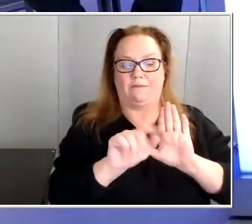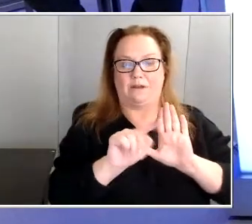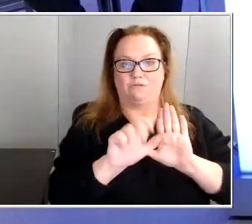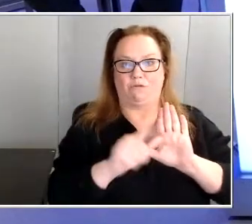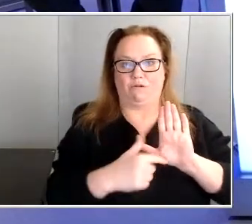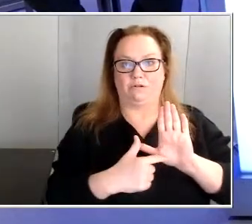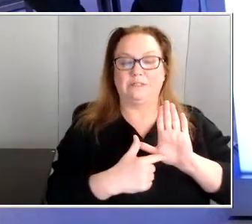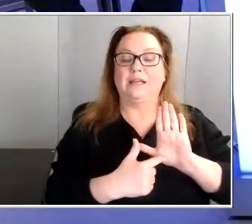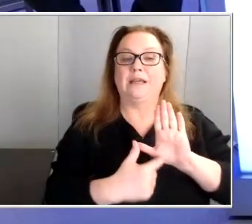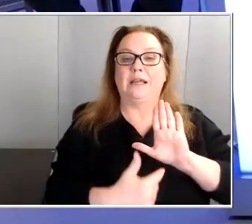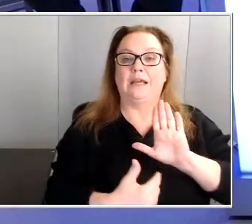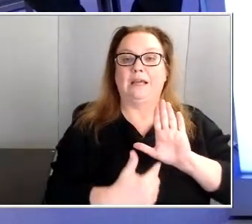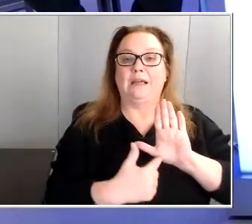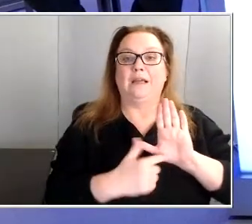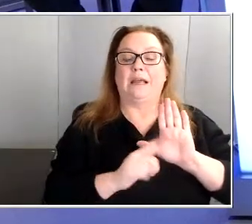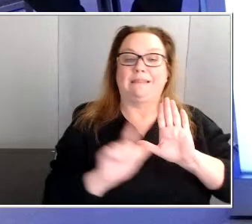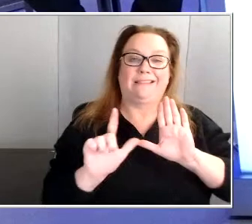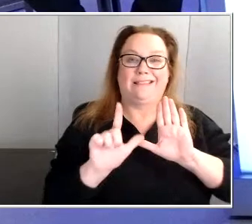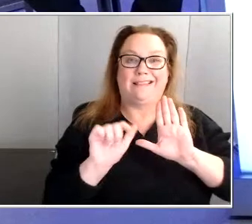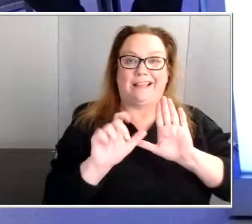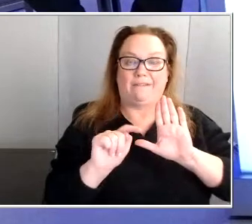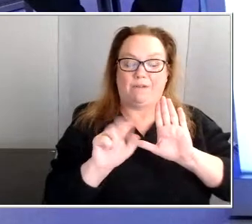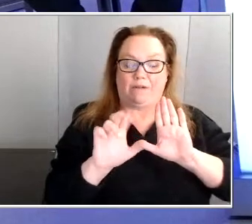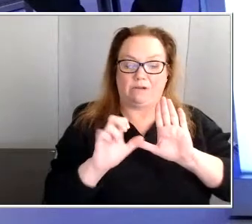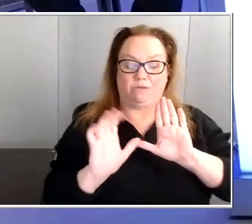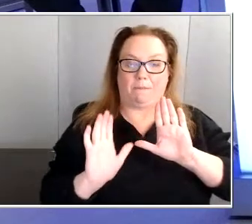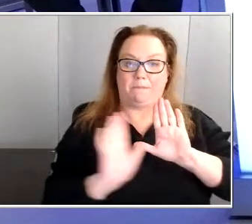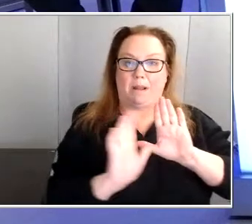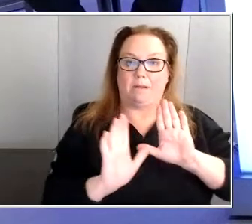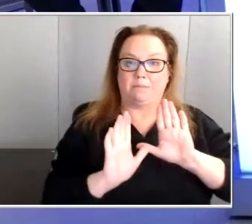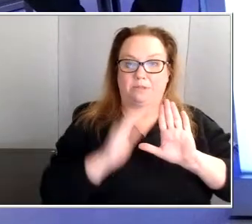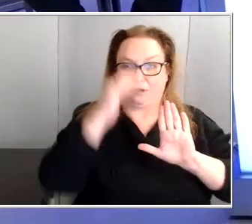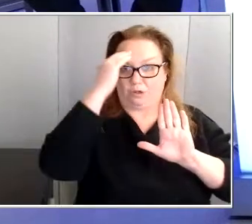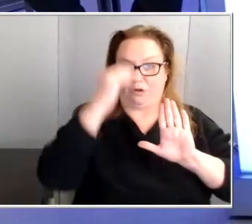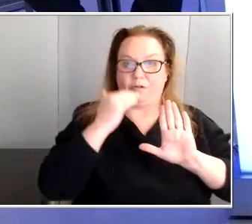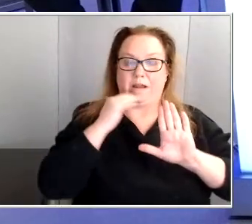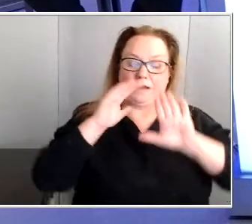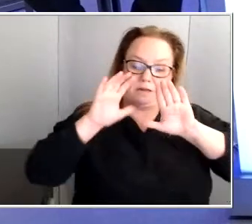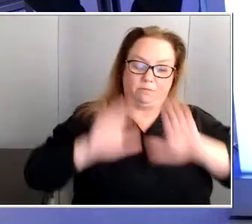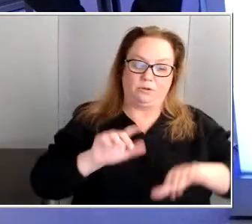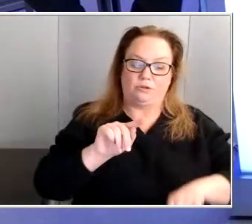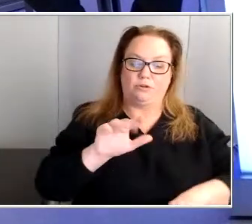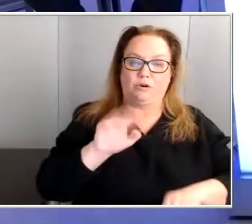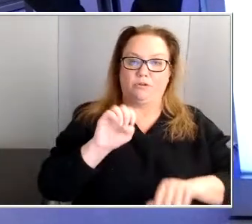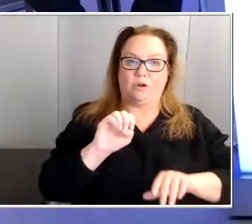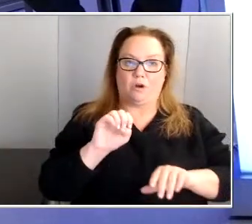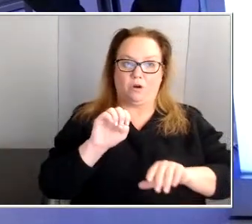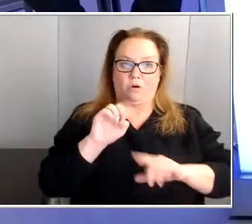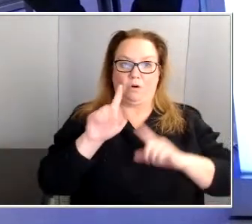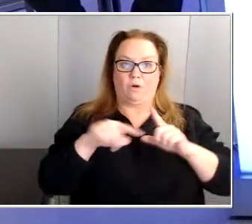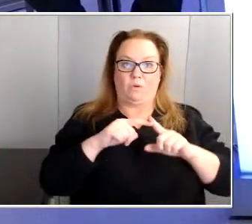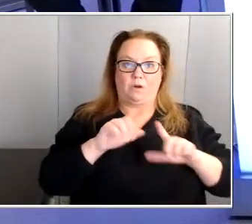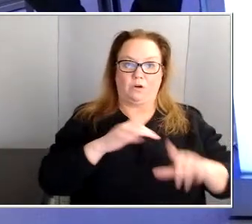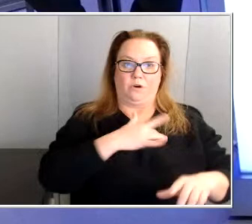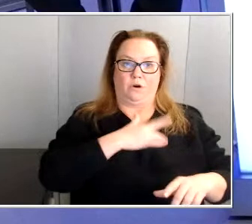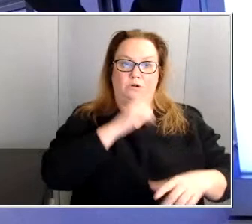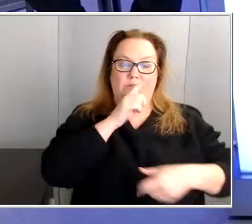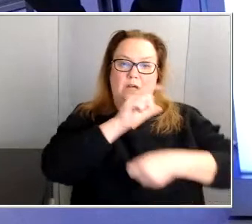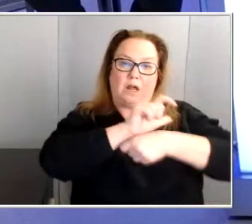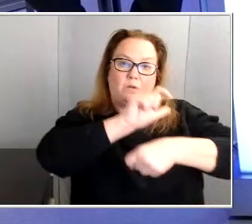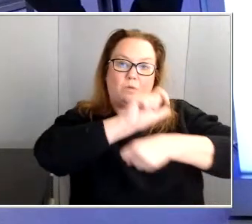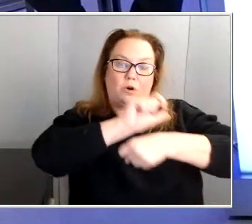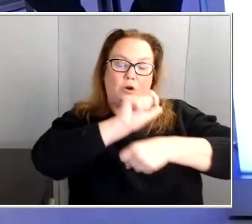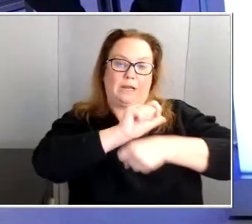side of the heart, the left ventricle, pumps the blood from your head to your toe. That's right. And so when your heart's not working right, it doesn't pump